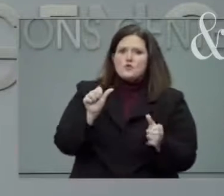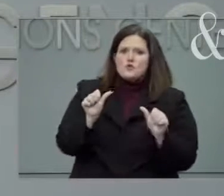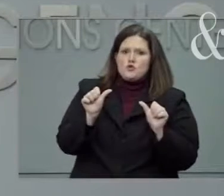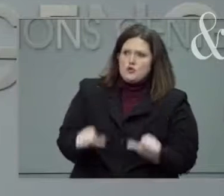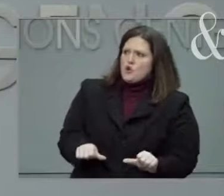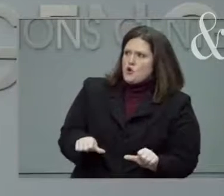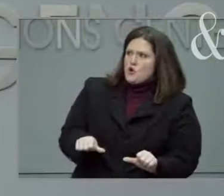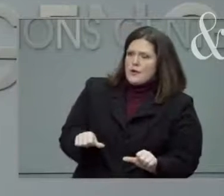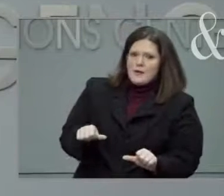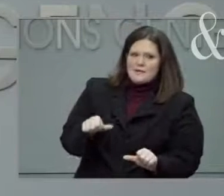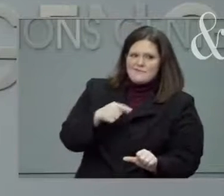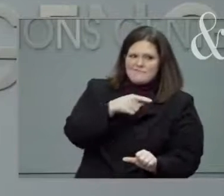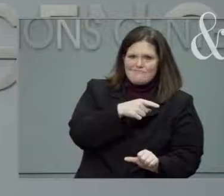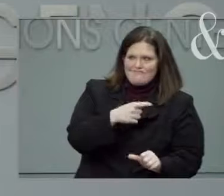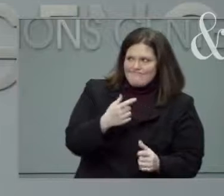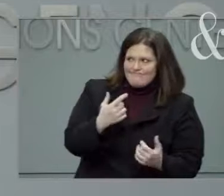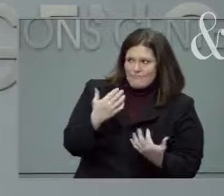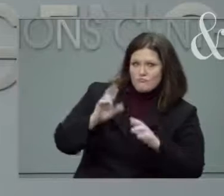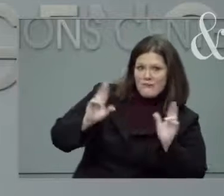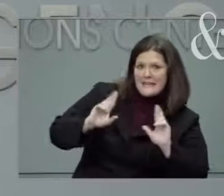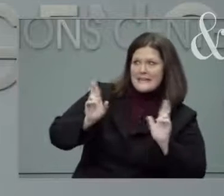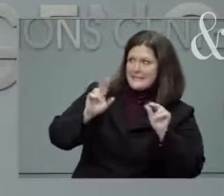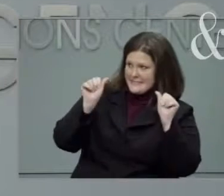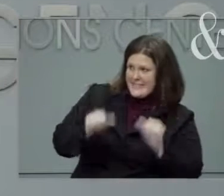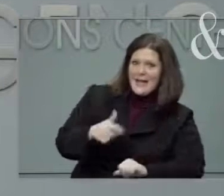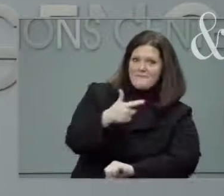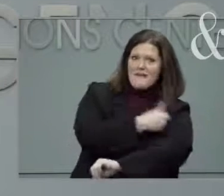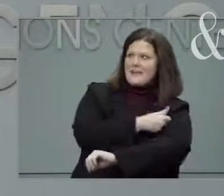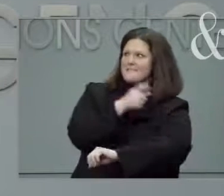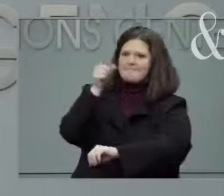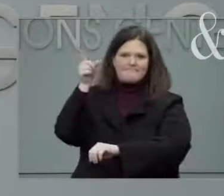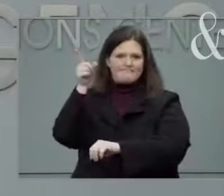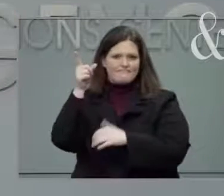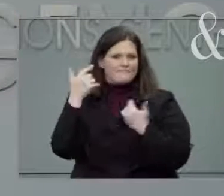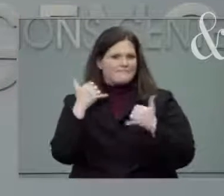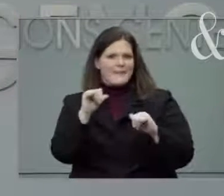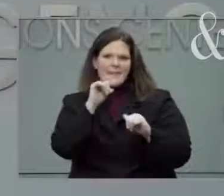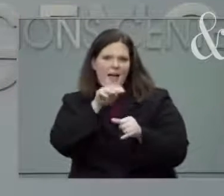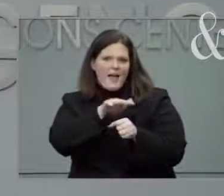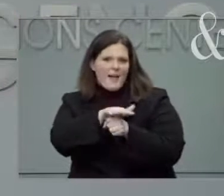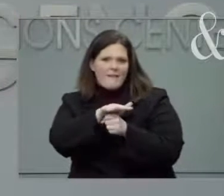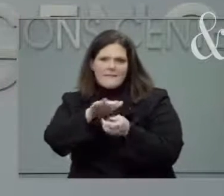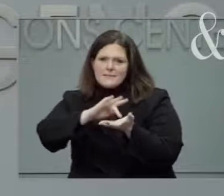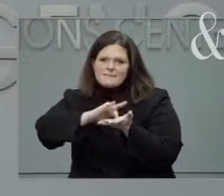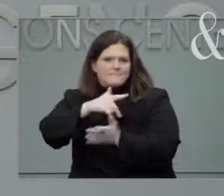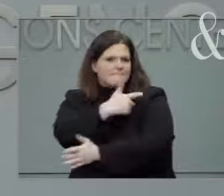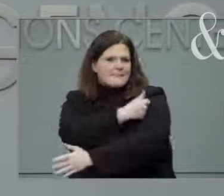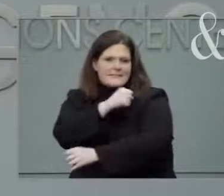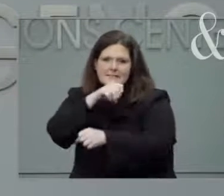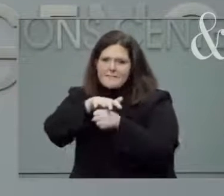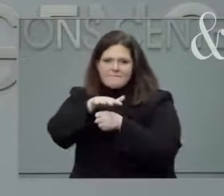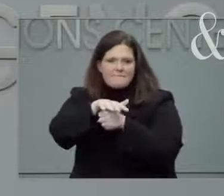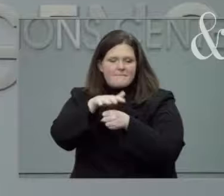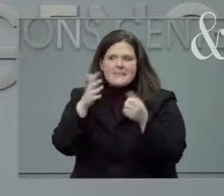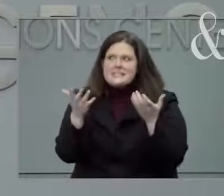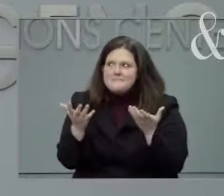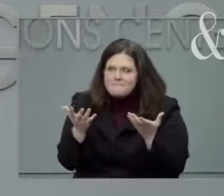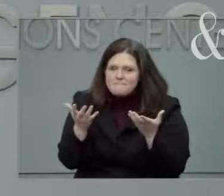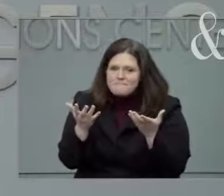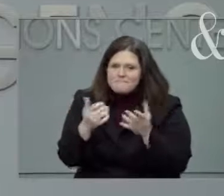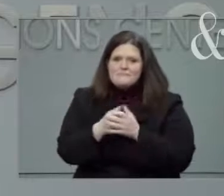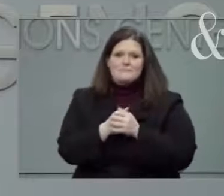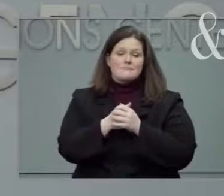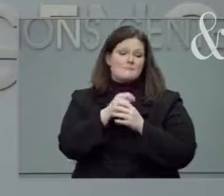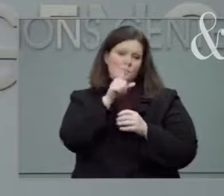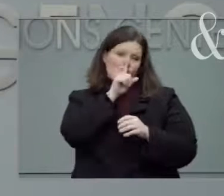There just isn't the supply. So the way we are allocating our vaccine is the vast majority of it in the baseline